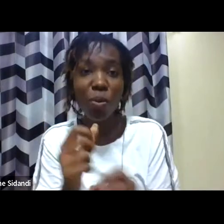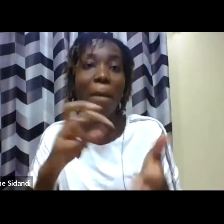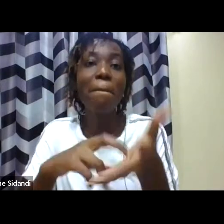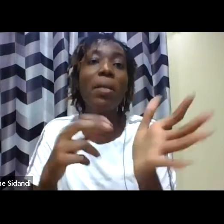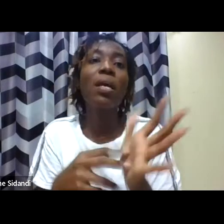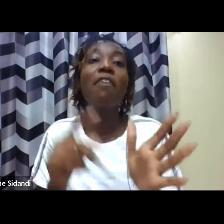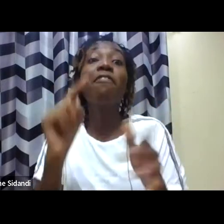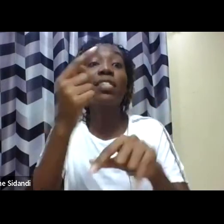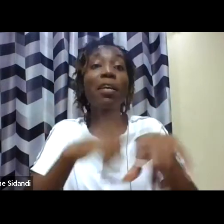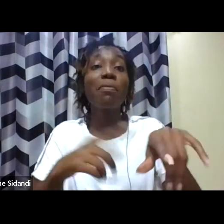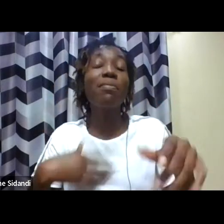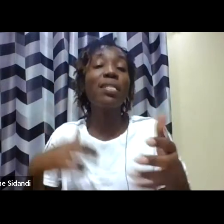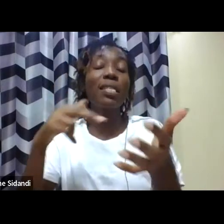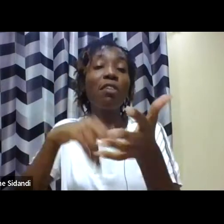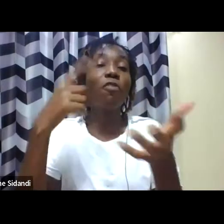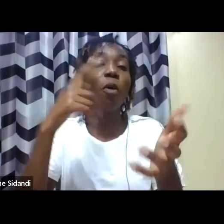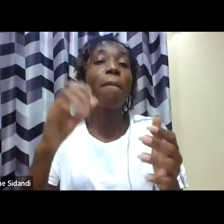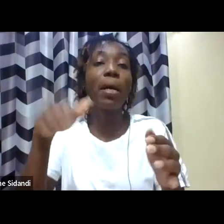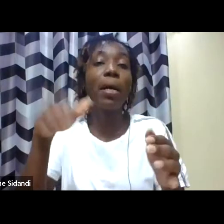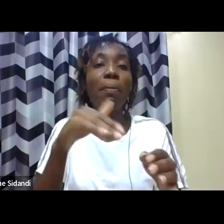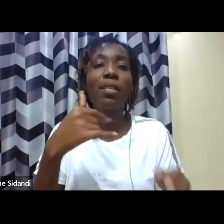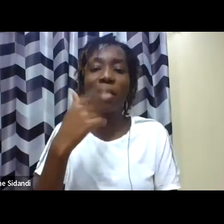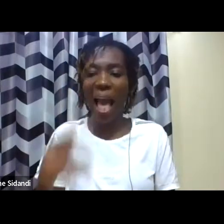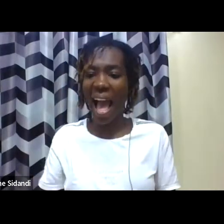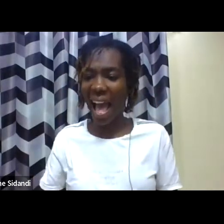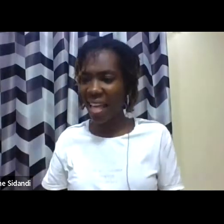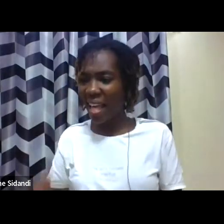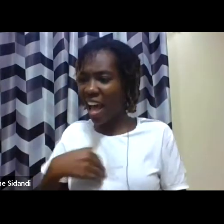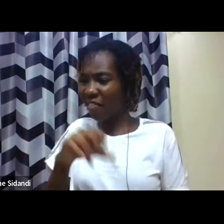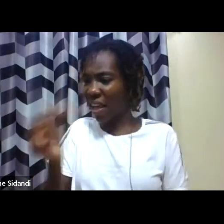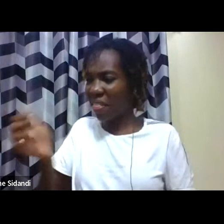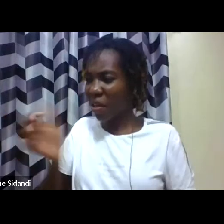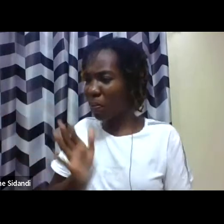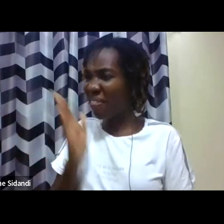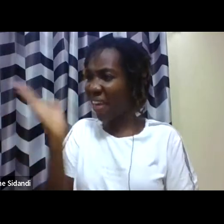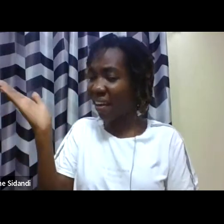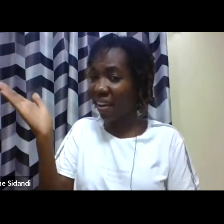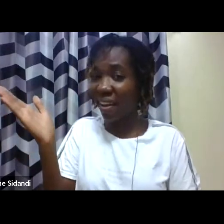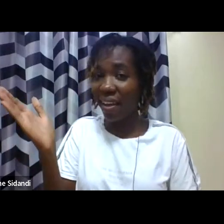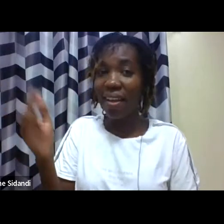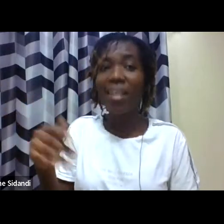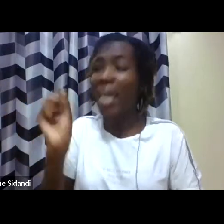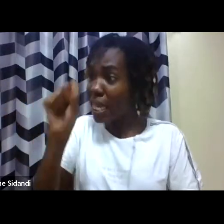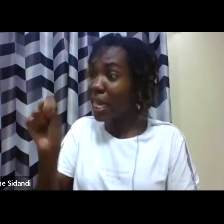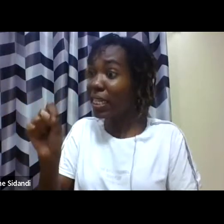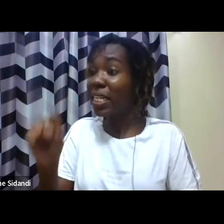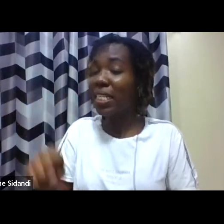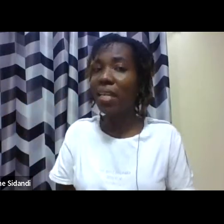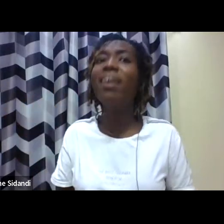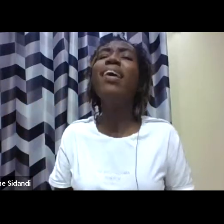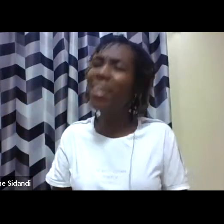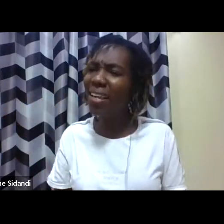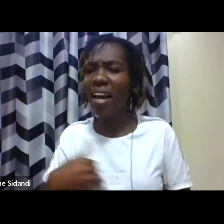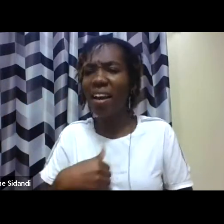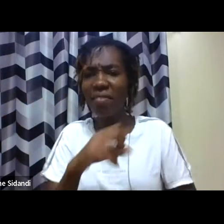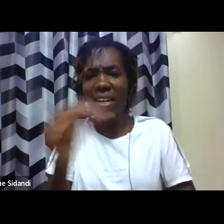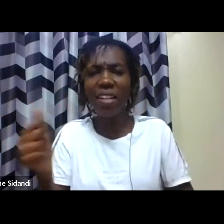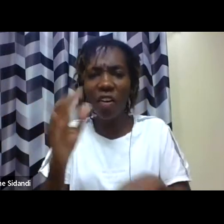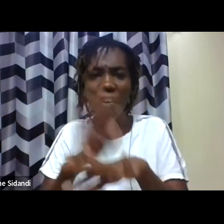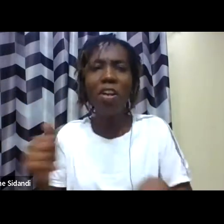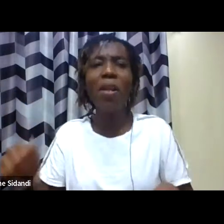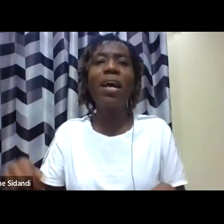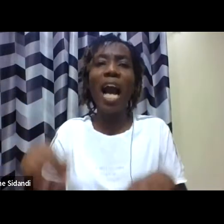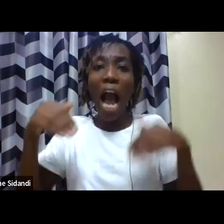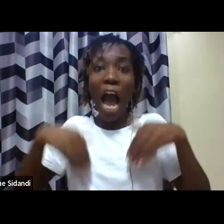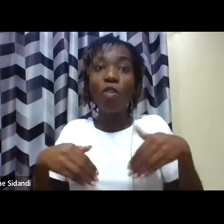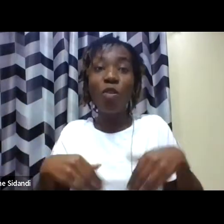stood for parliament, she told me, kuna wanawake wengine huko, are there other women there? I said, yes. There is one called Martha Karua, kuna ingine